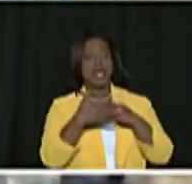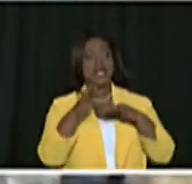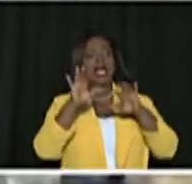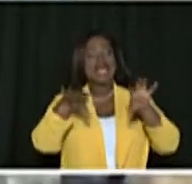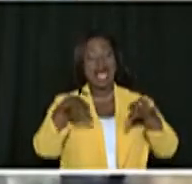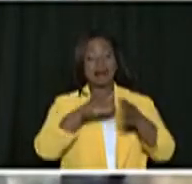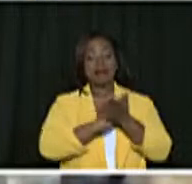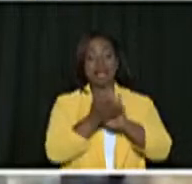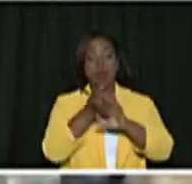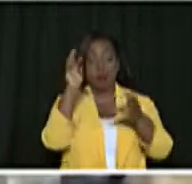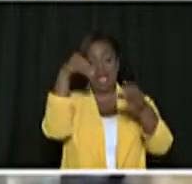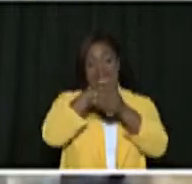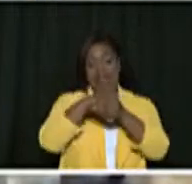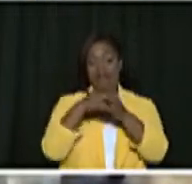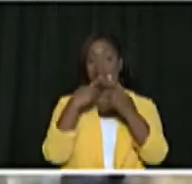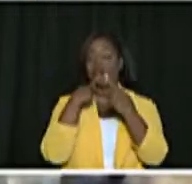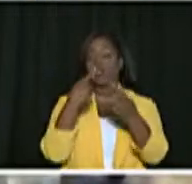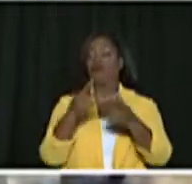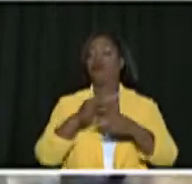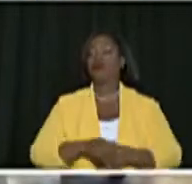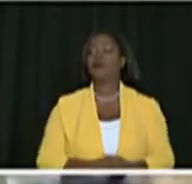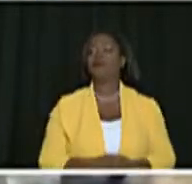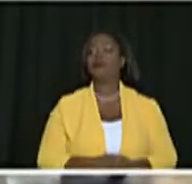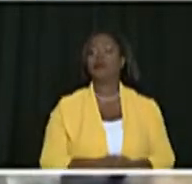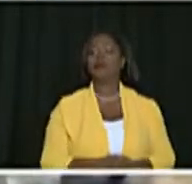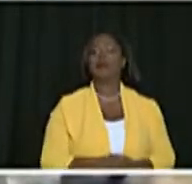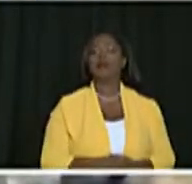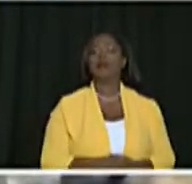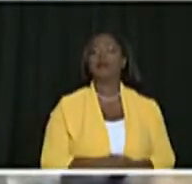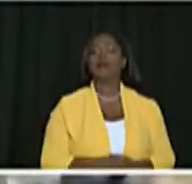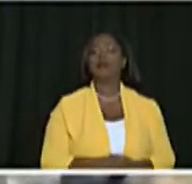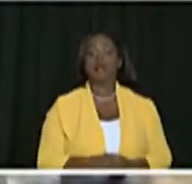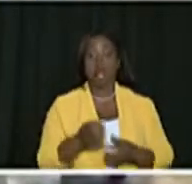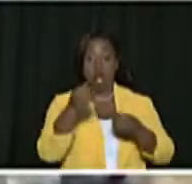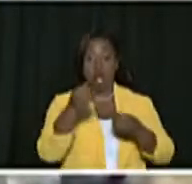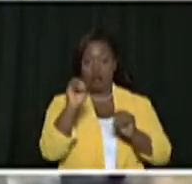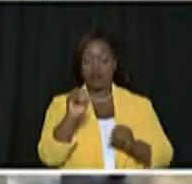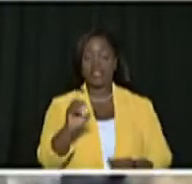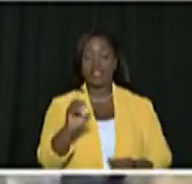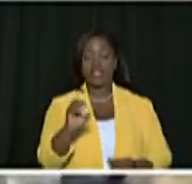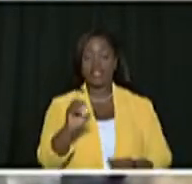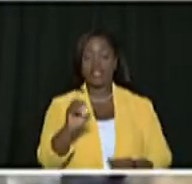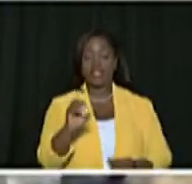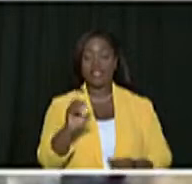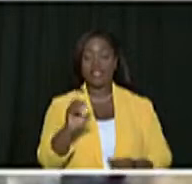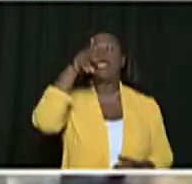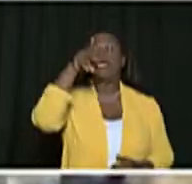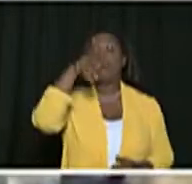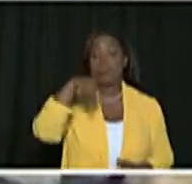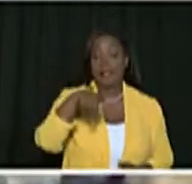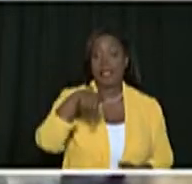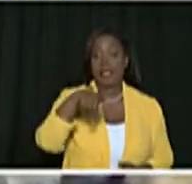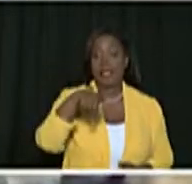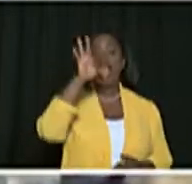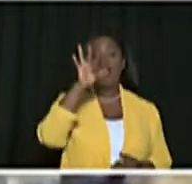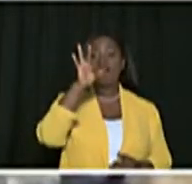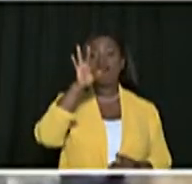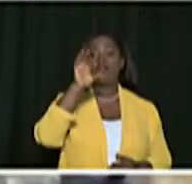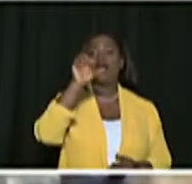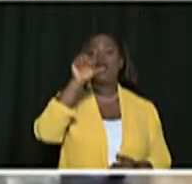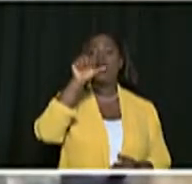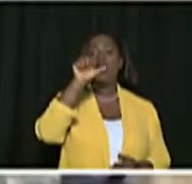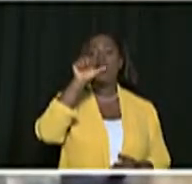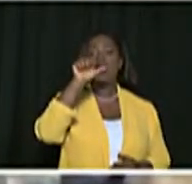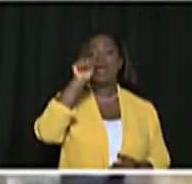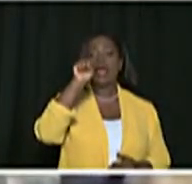abuse, because we have offices, CPFSA, we have offices in all parish capitals, and you can walk into any of these